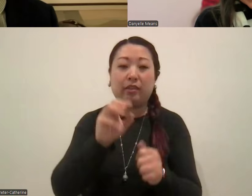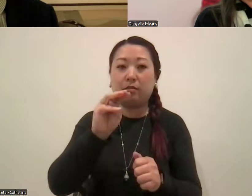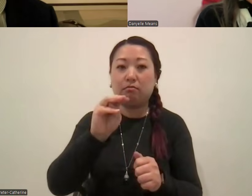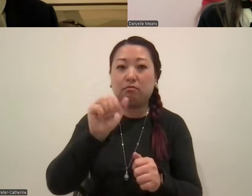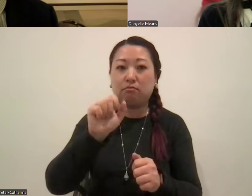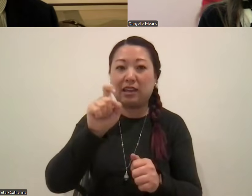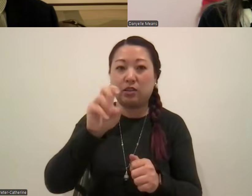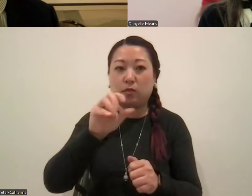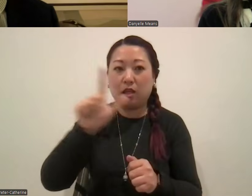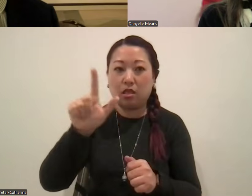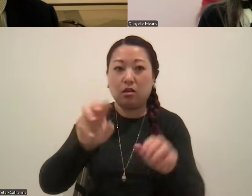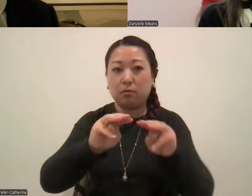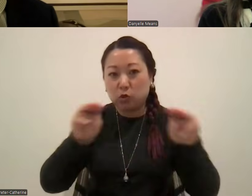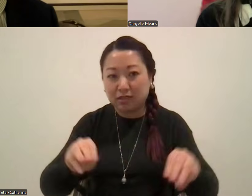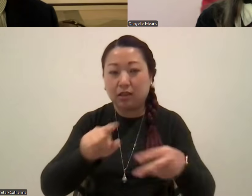Mexico,